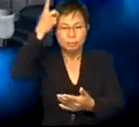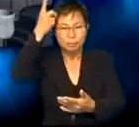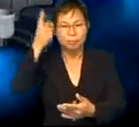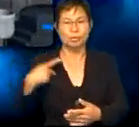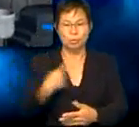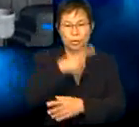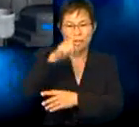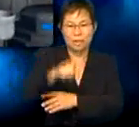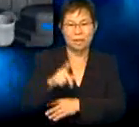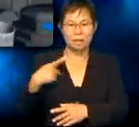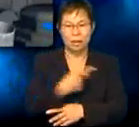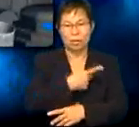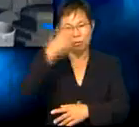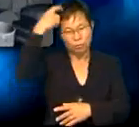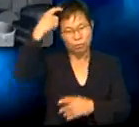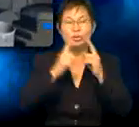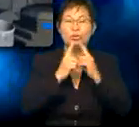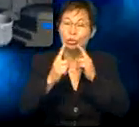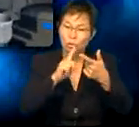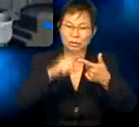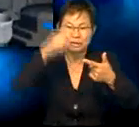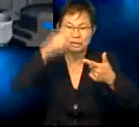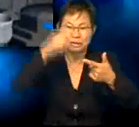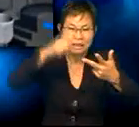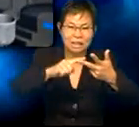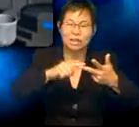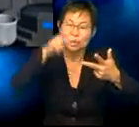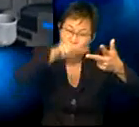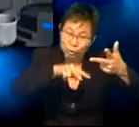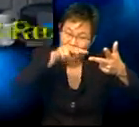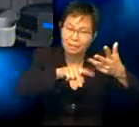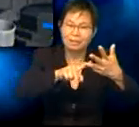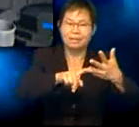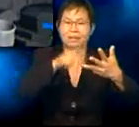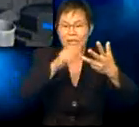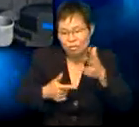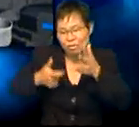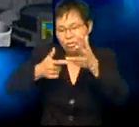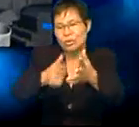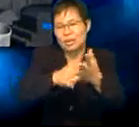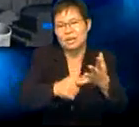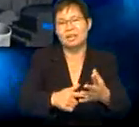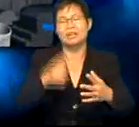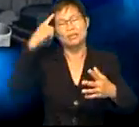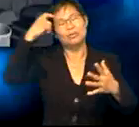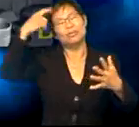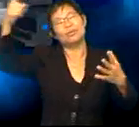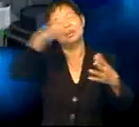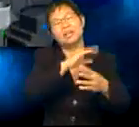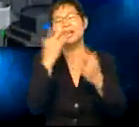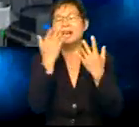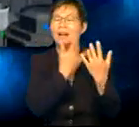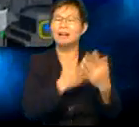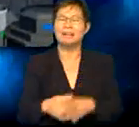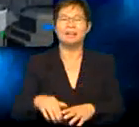We need our brain to talk, think, read, run, dream,